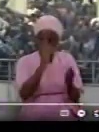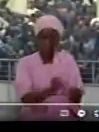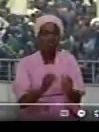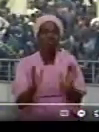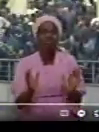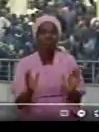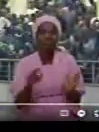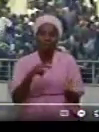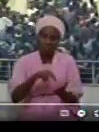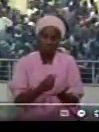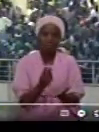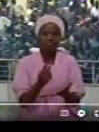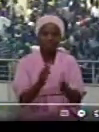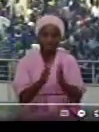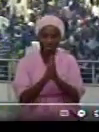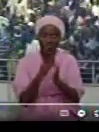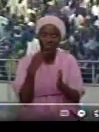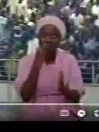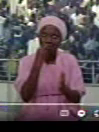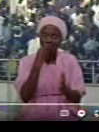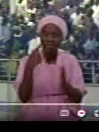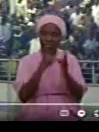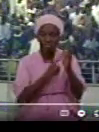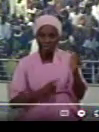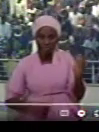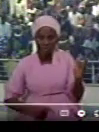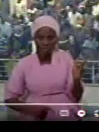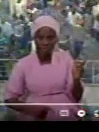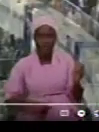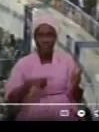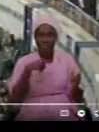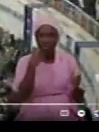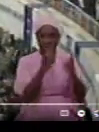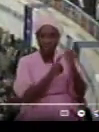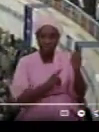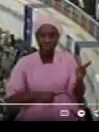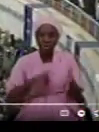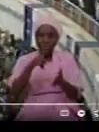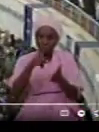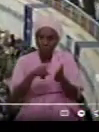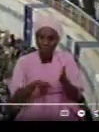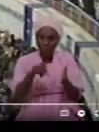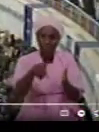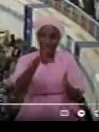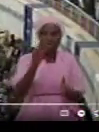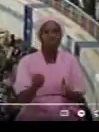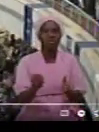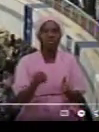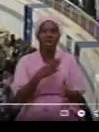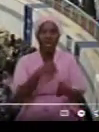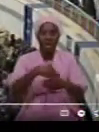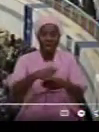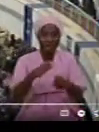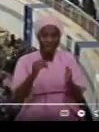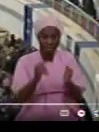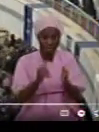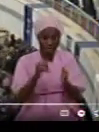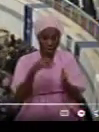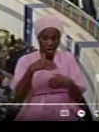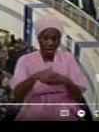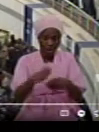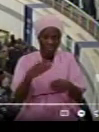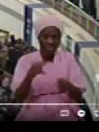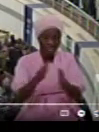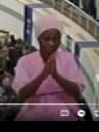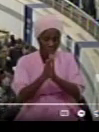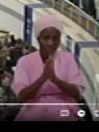what the need is, but tell him in faith. And after the prayer, let faith now keep on rejoicing. Let faith now keep